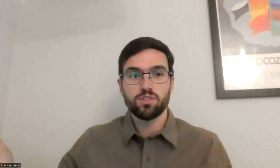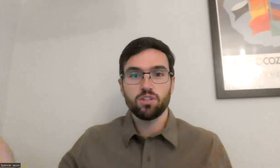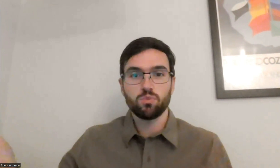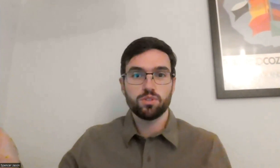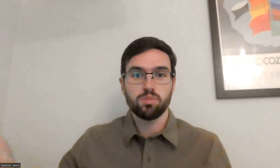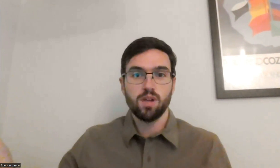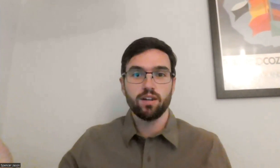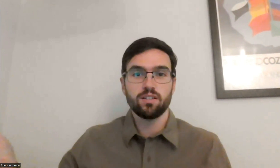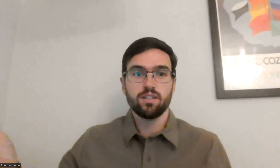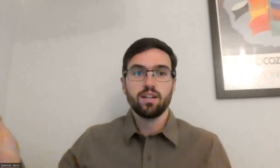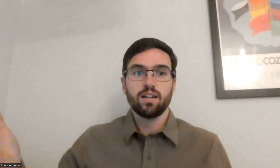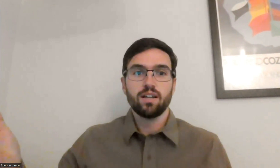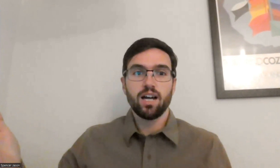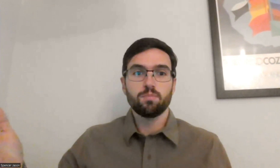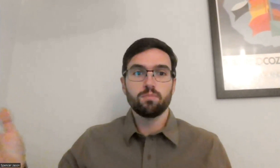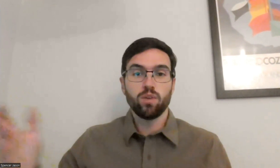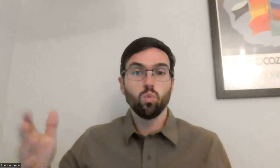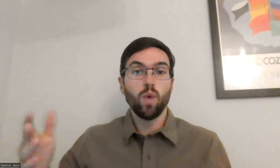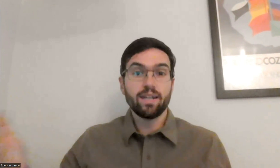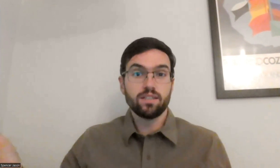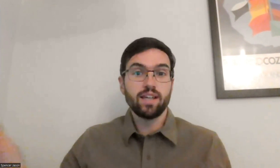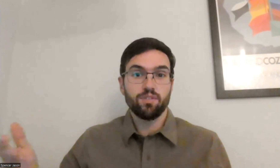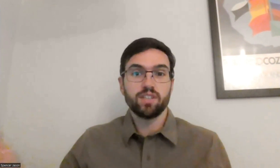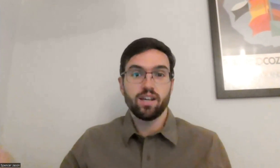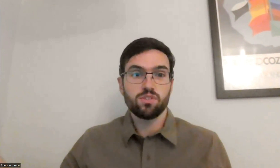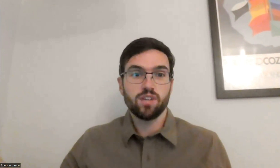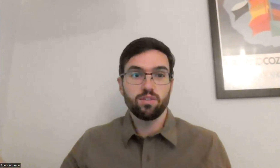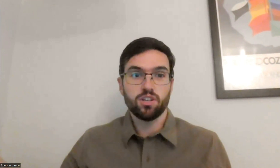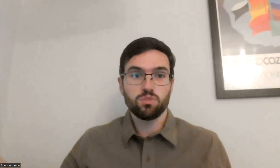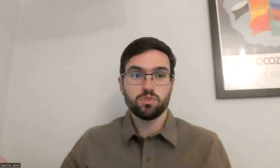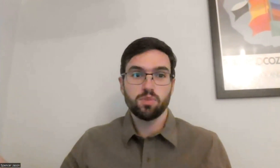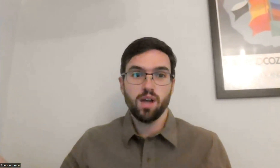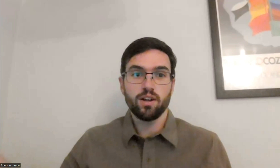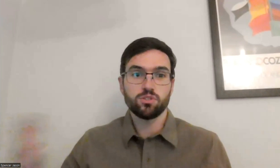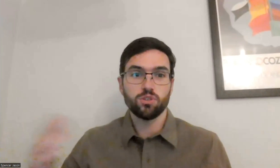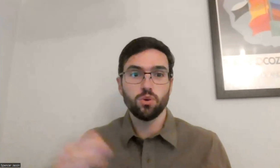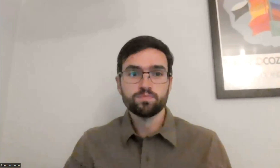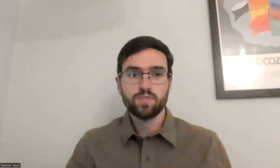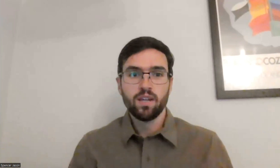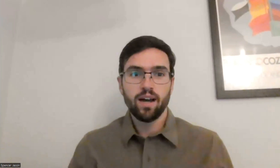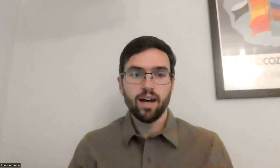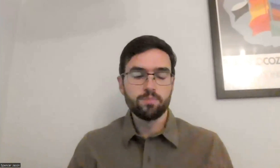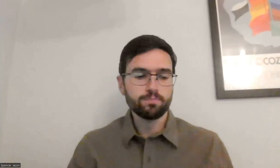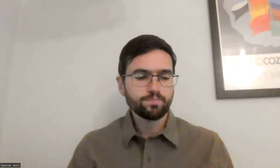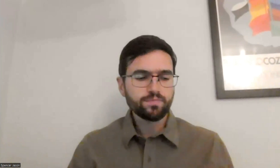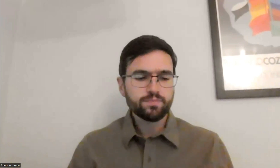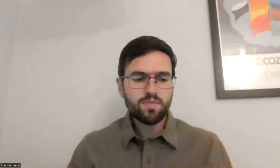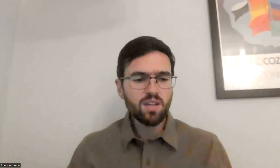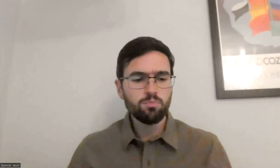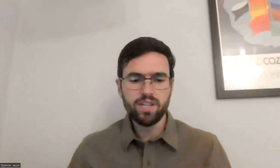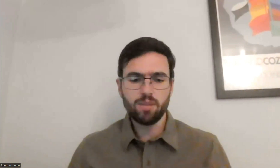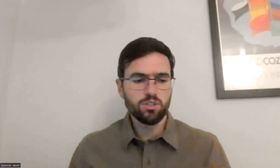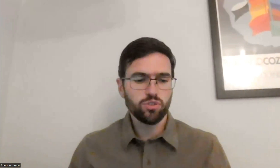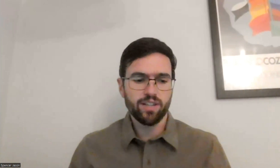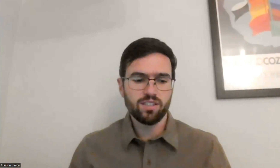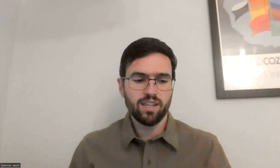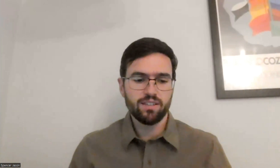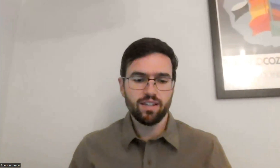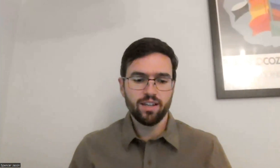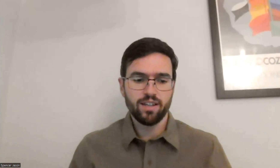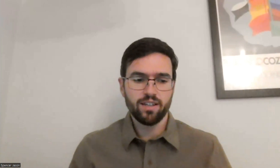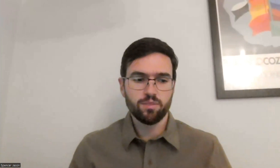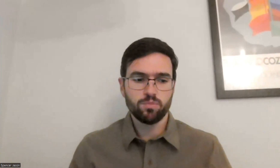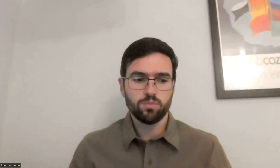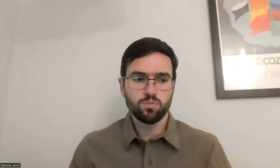technical conversation with a supplier, and when to have a technical conversation with a supplier. So being able to